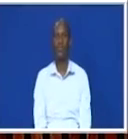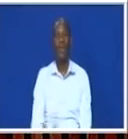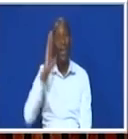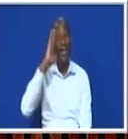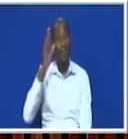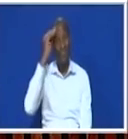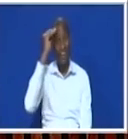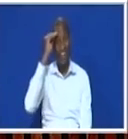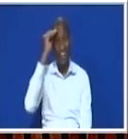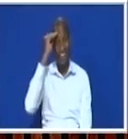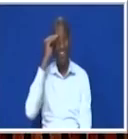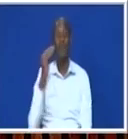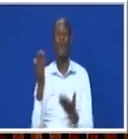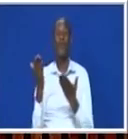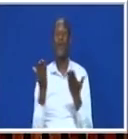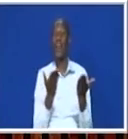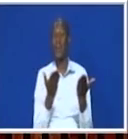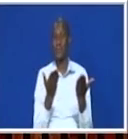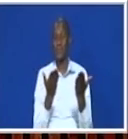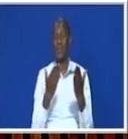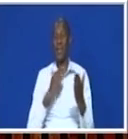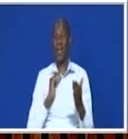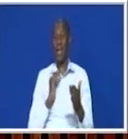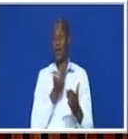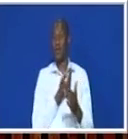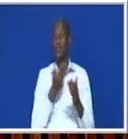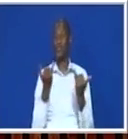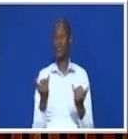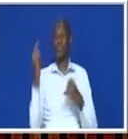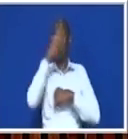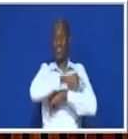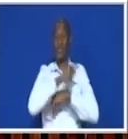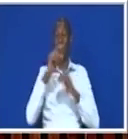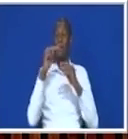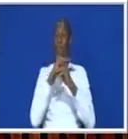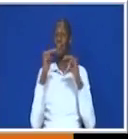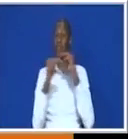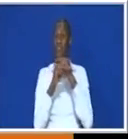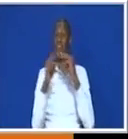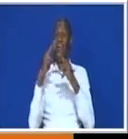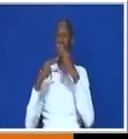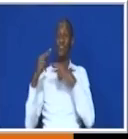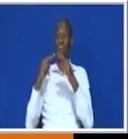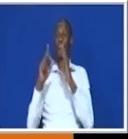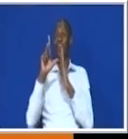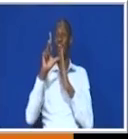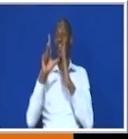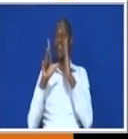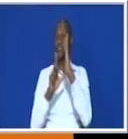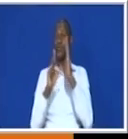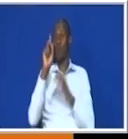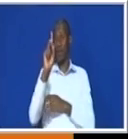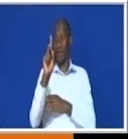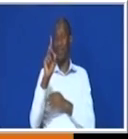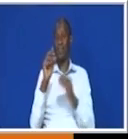Hello, Lana. Welcome to our today's mathematics revision lesson one. I am